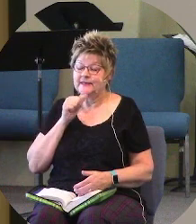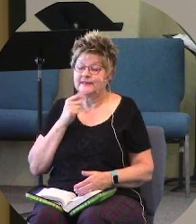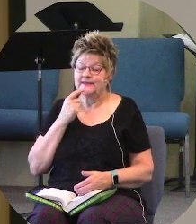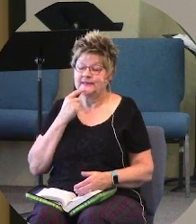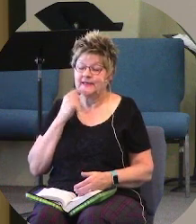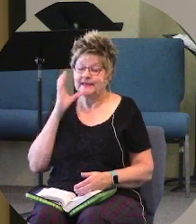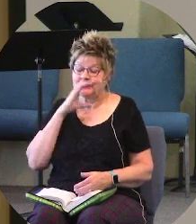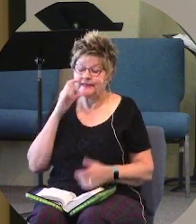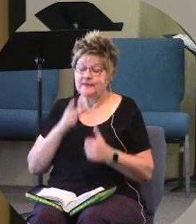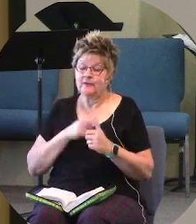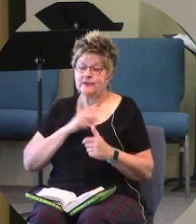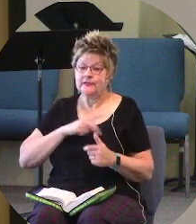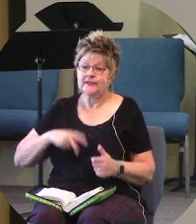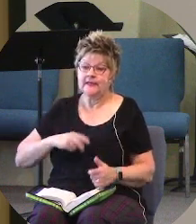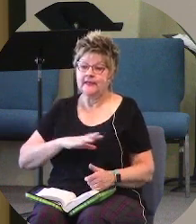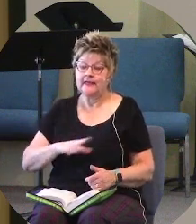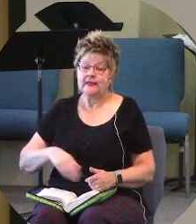Ray